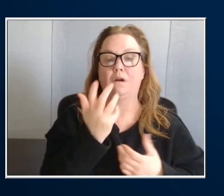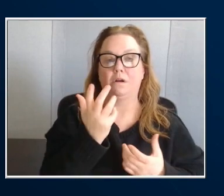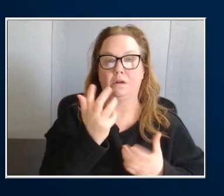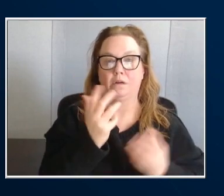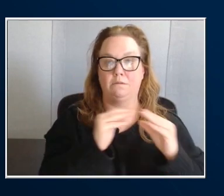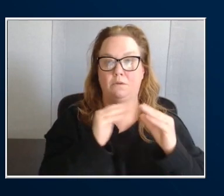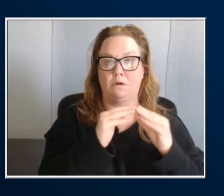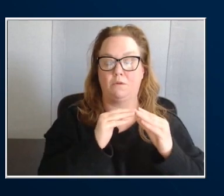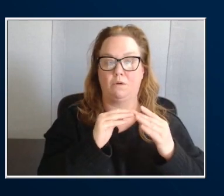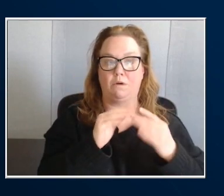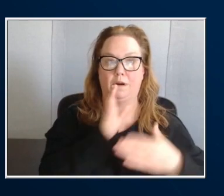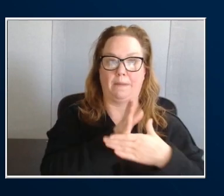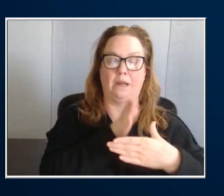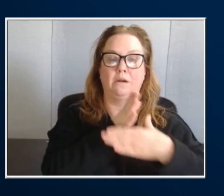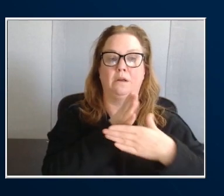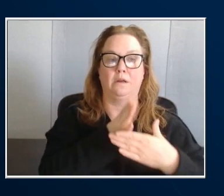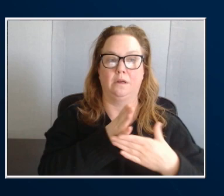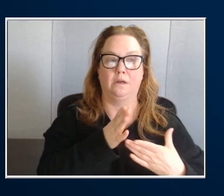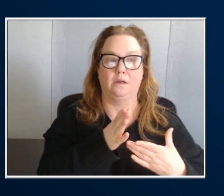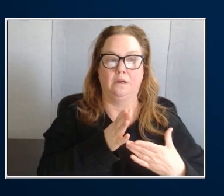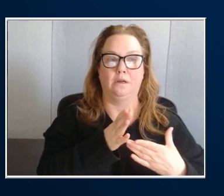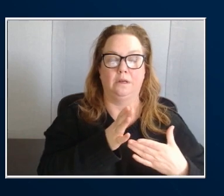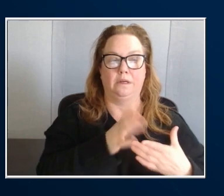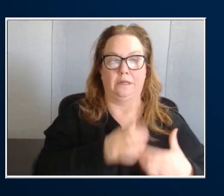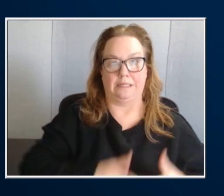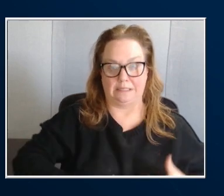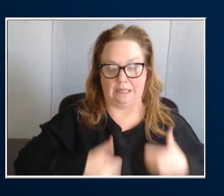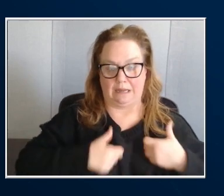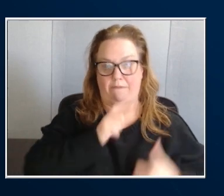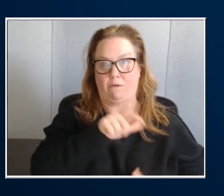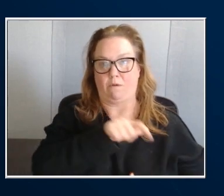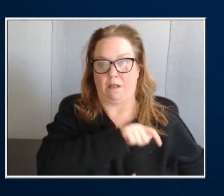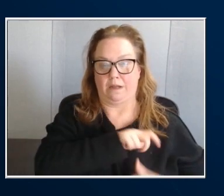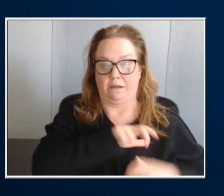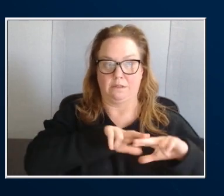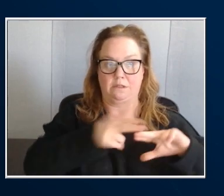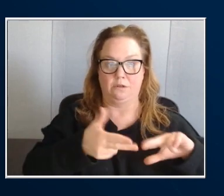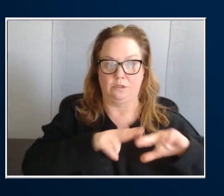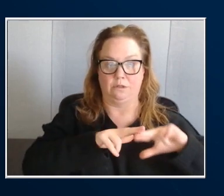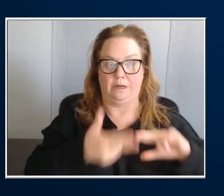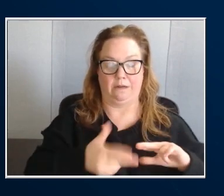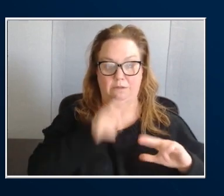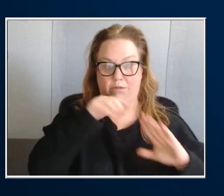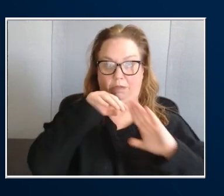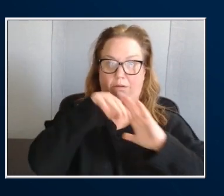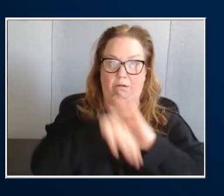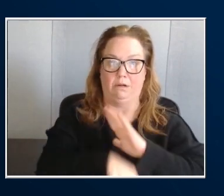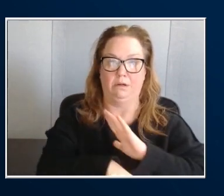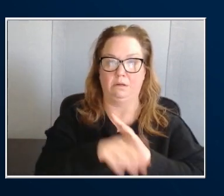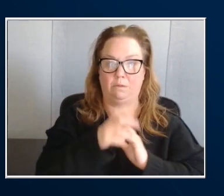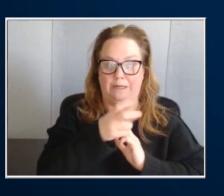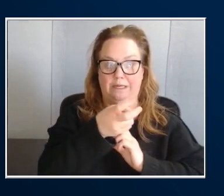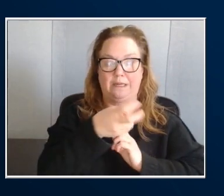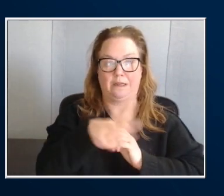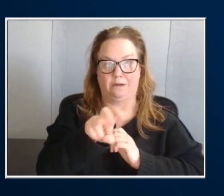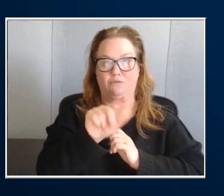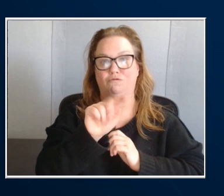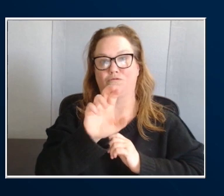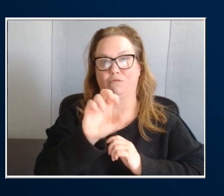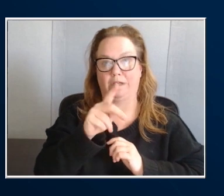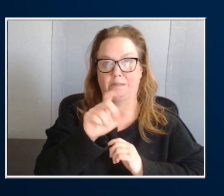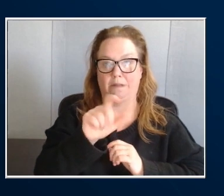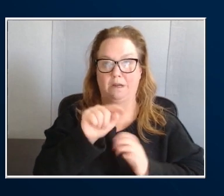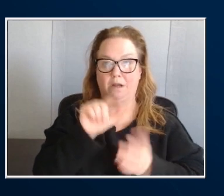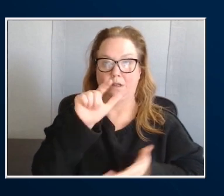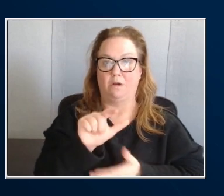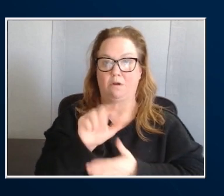more impaired. So I knew his quality of life was suffering. He was losing weight. He was going down the tubes, and we needed to get him transplanted. And with his low Meld score in